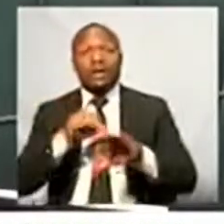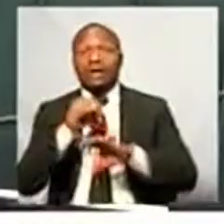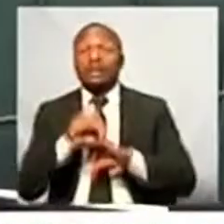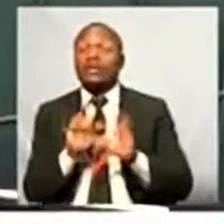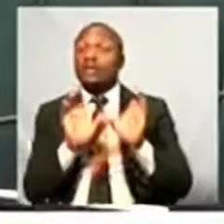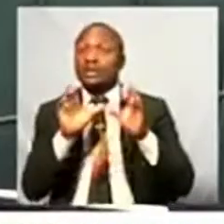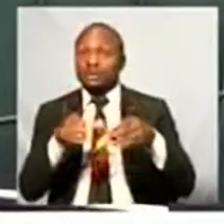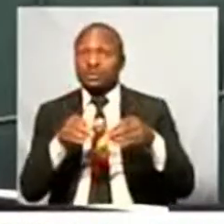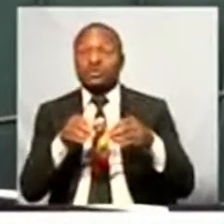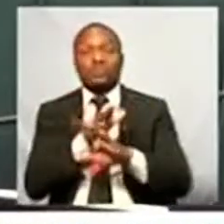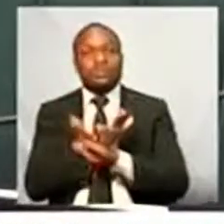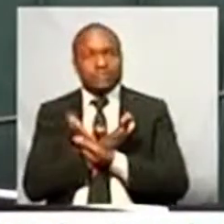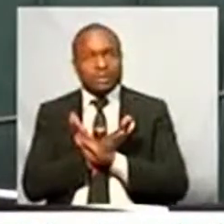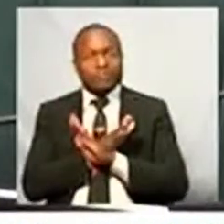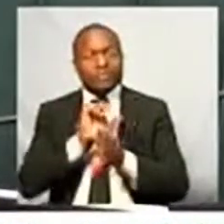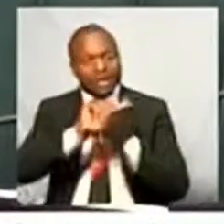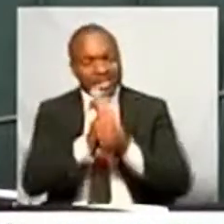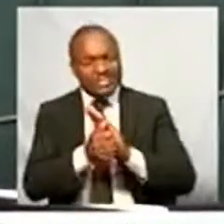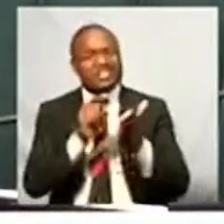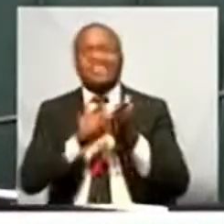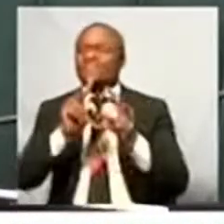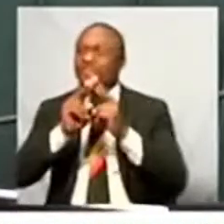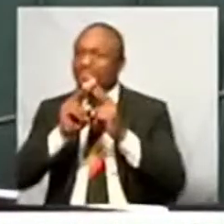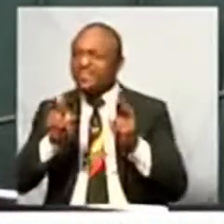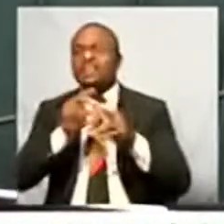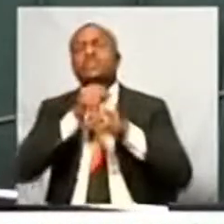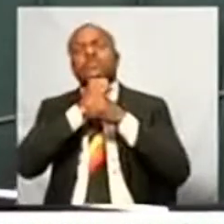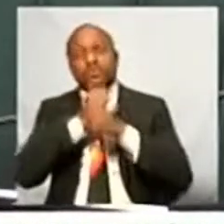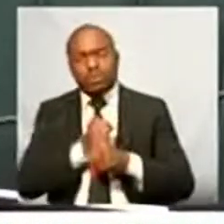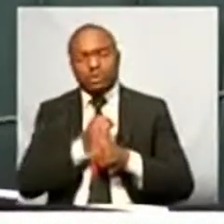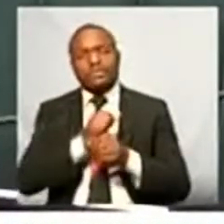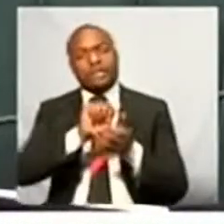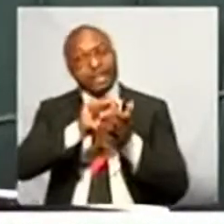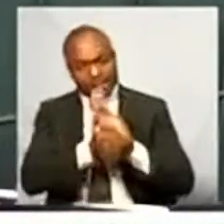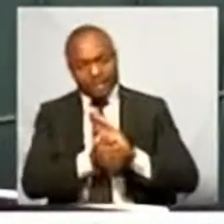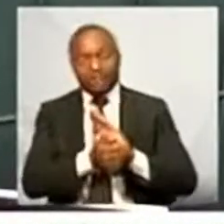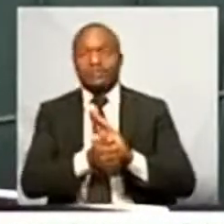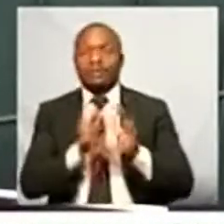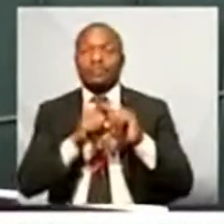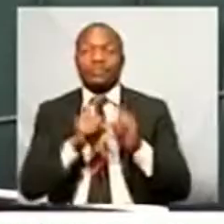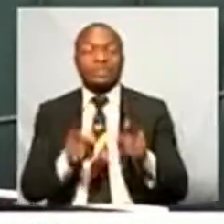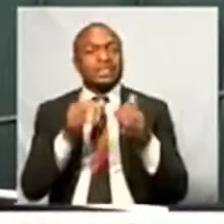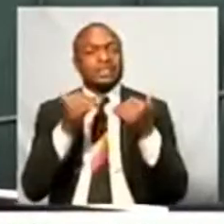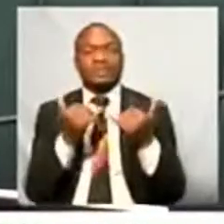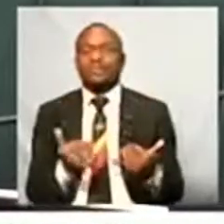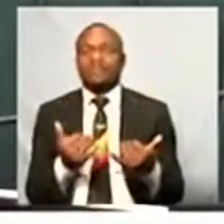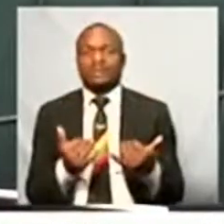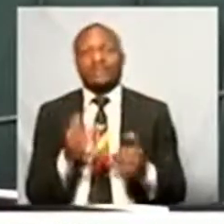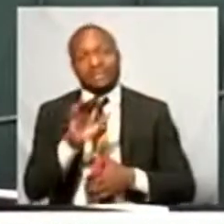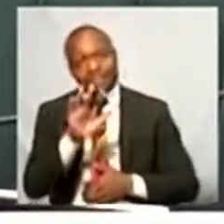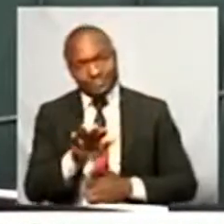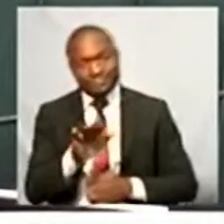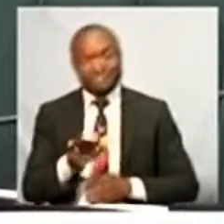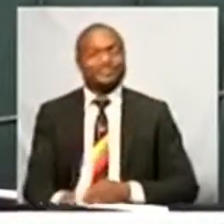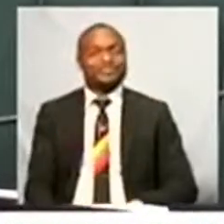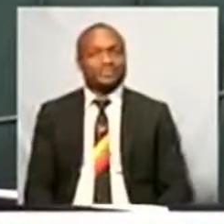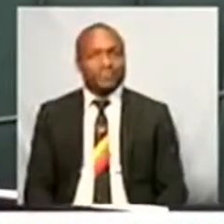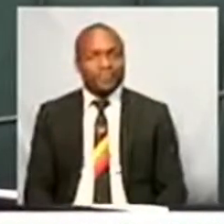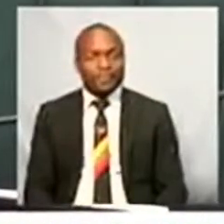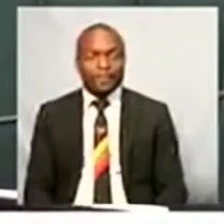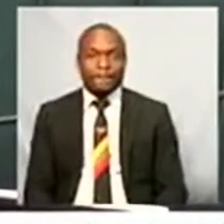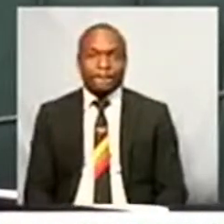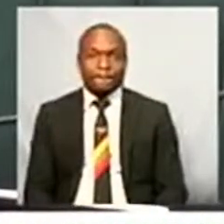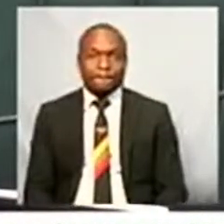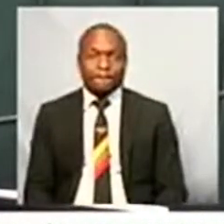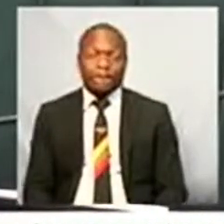of, these are very old acts, and now they have even now turned it to be a cake.